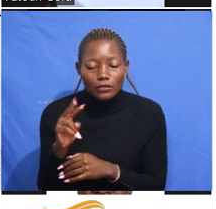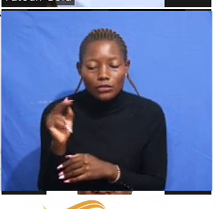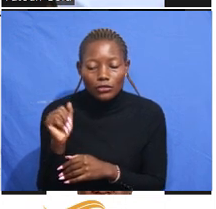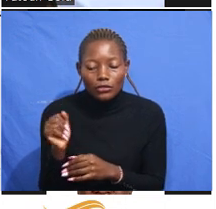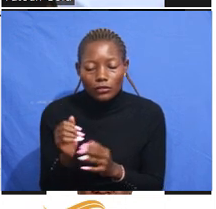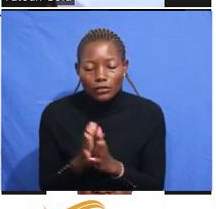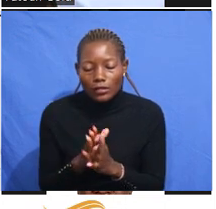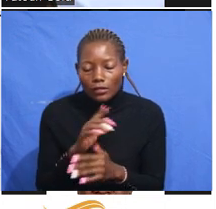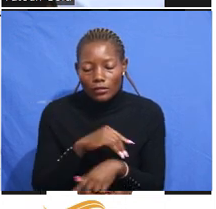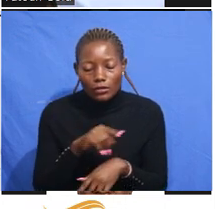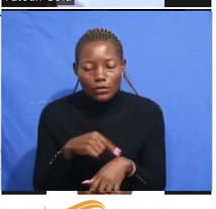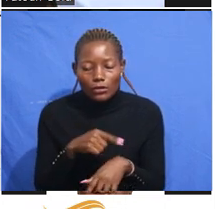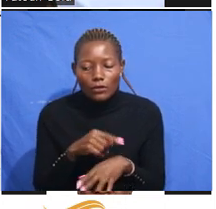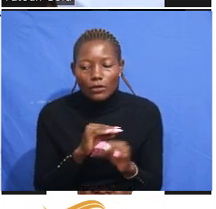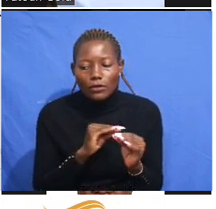to the autonomic